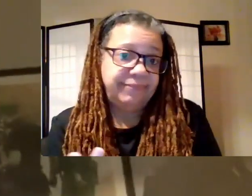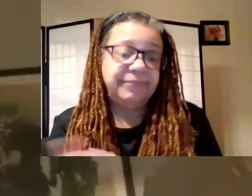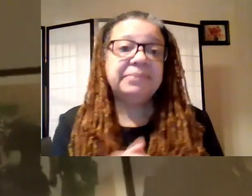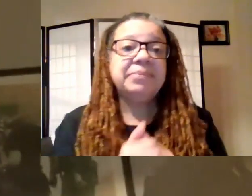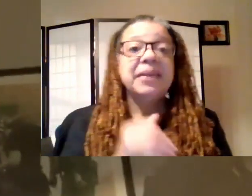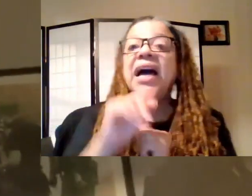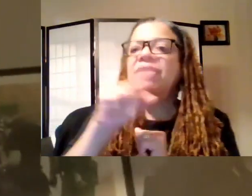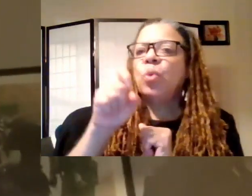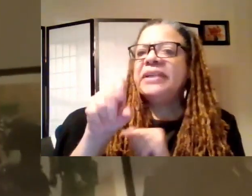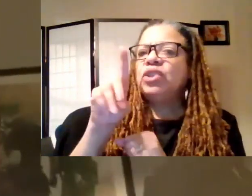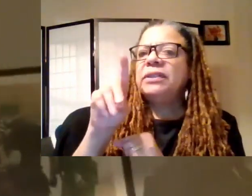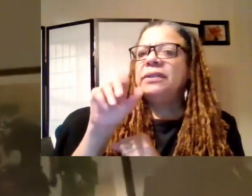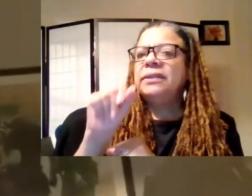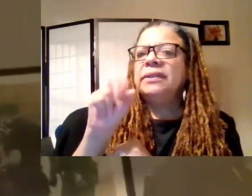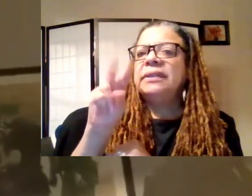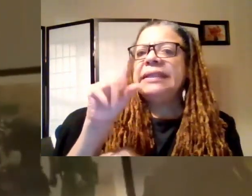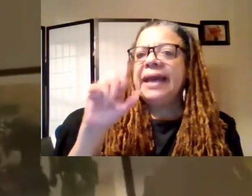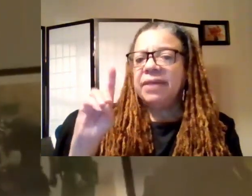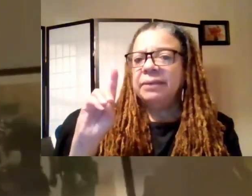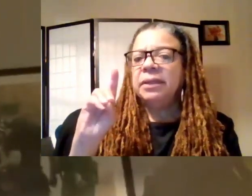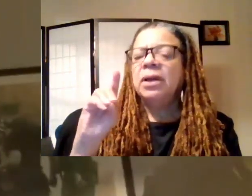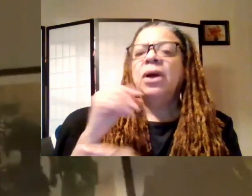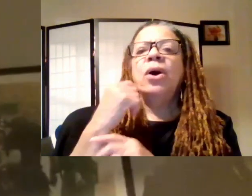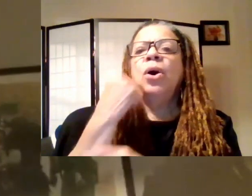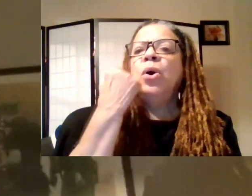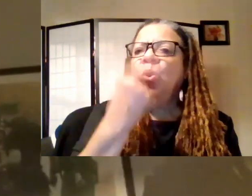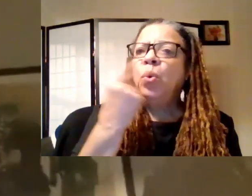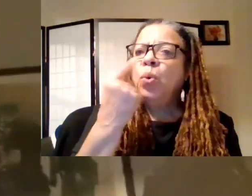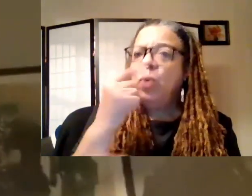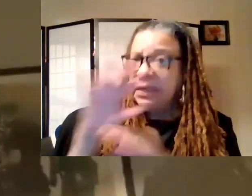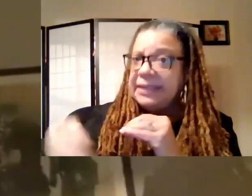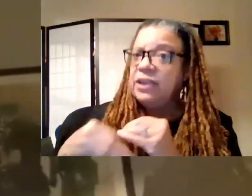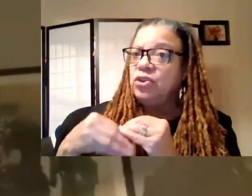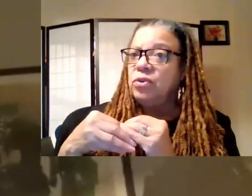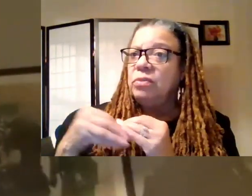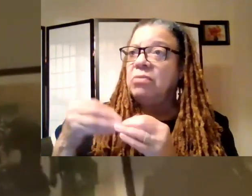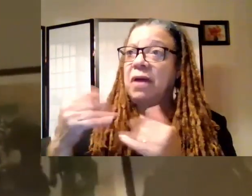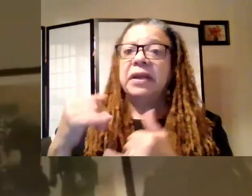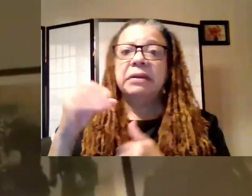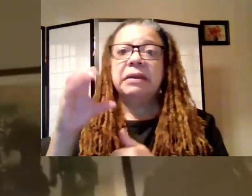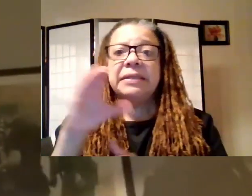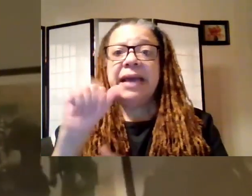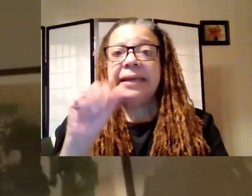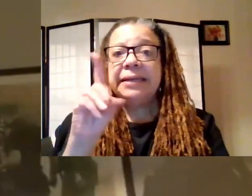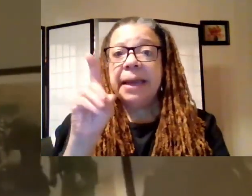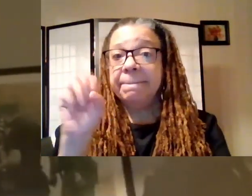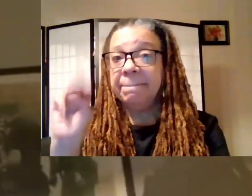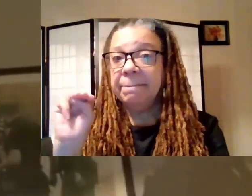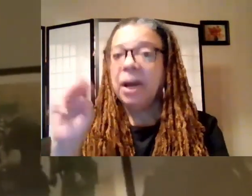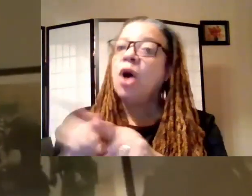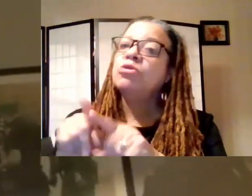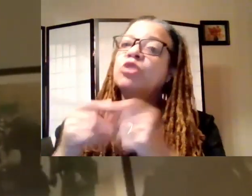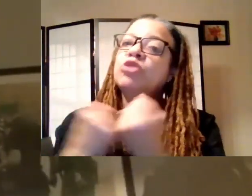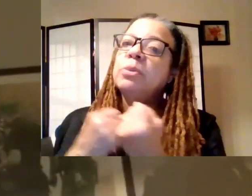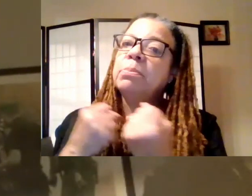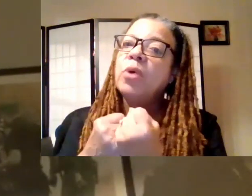for you, David. Who besides, or who in addition to the California Democratic Party is also supporting Prop